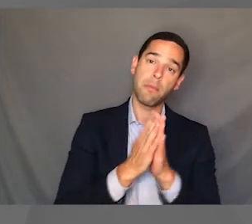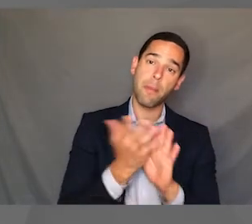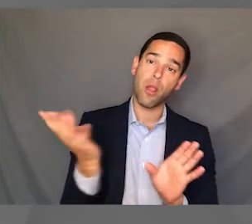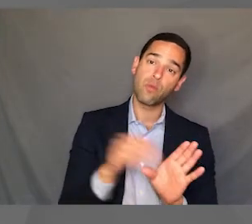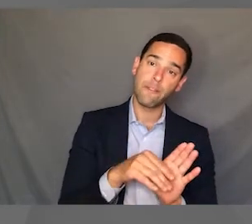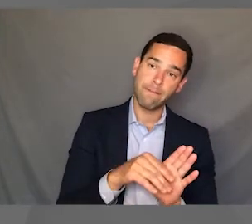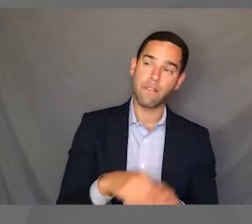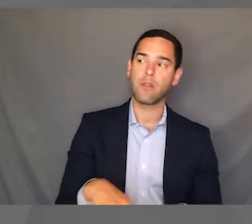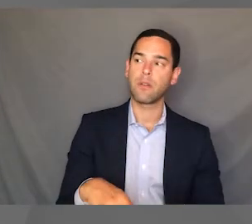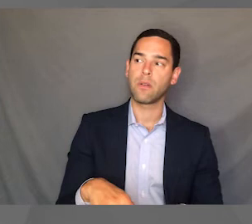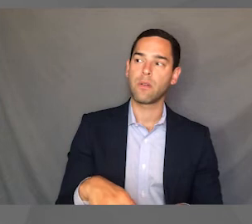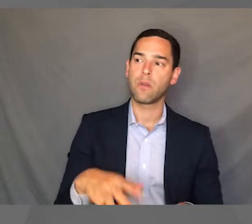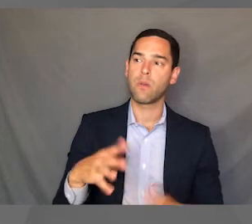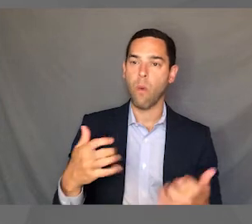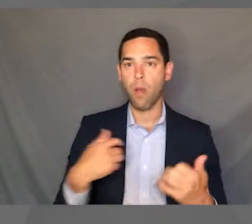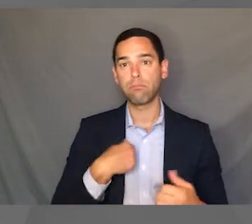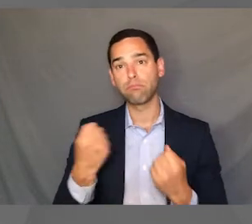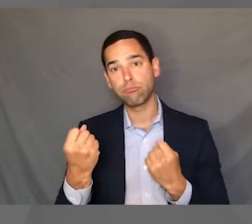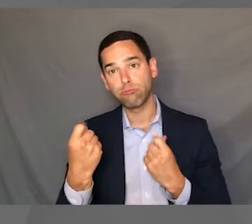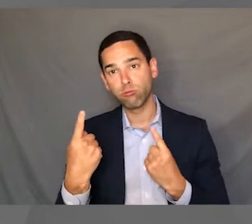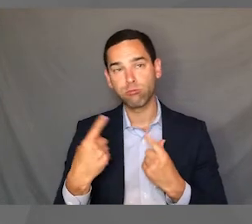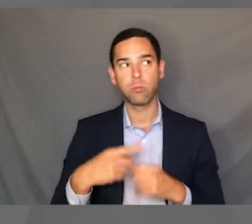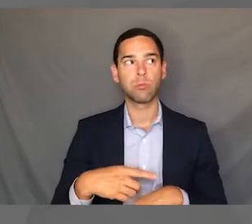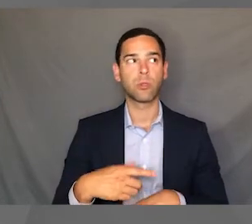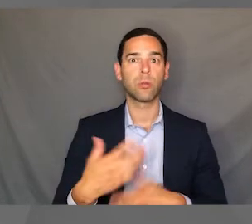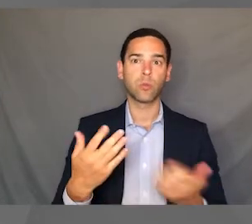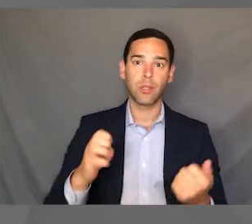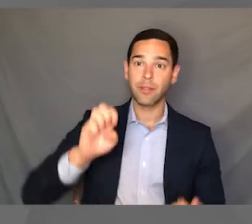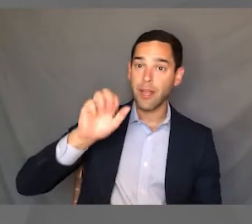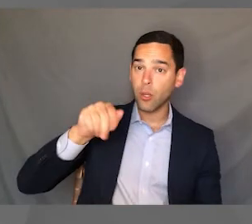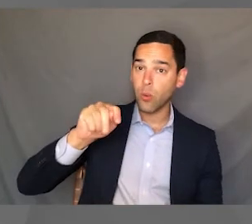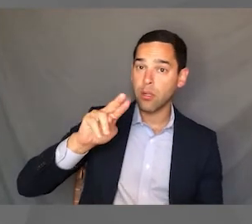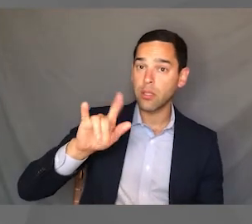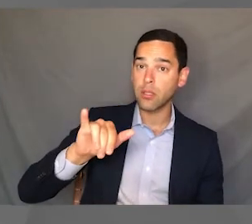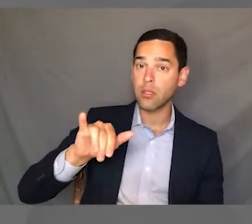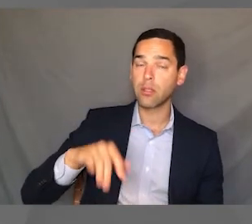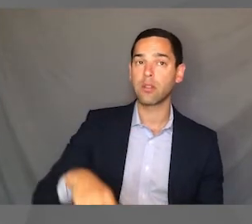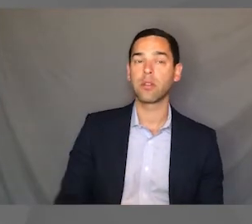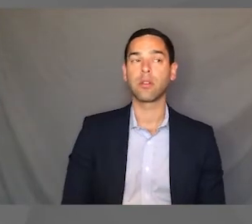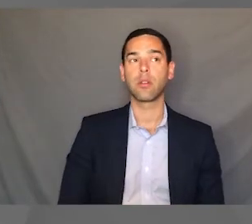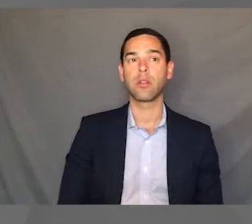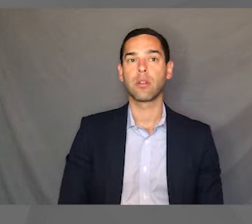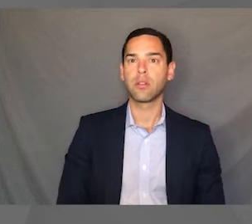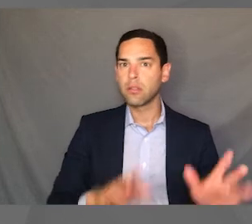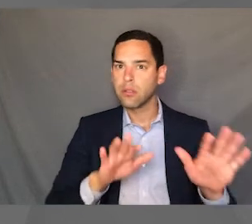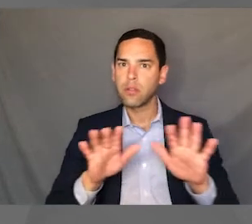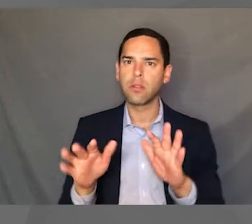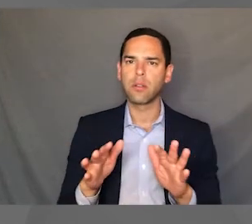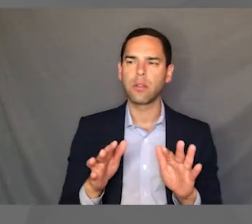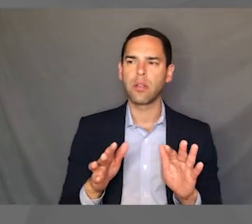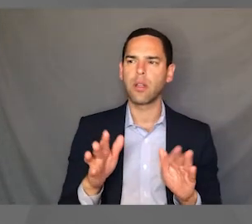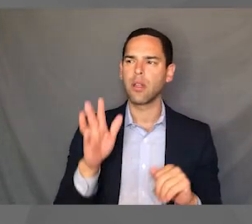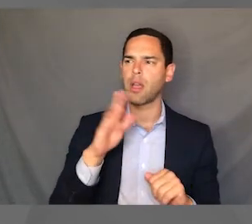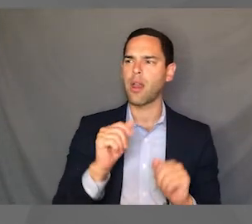we're understanding. We want to make sure that we're equitable. We want to make sure that we're doing all things not only legally, but also have the